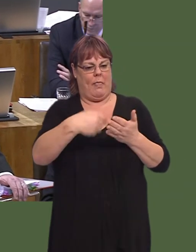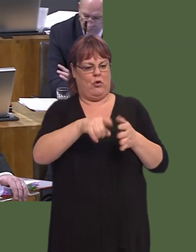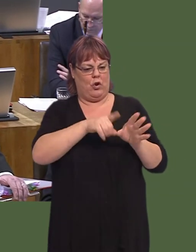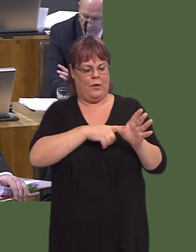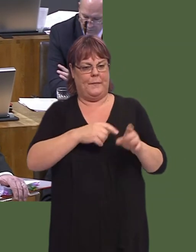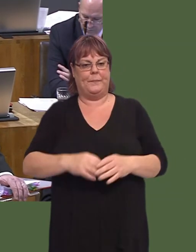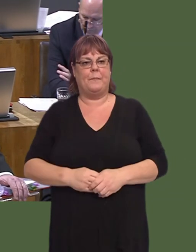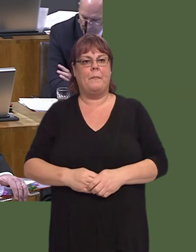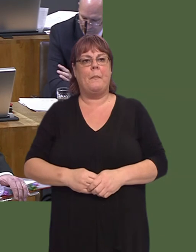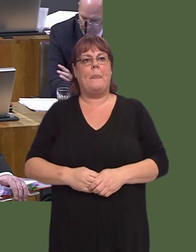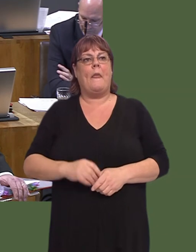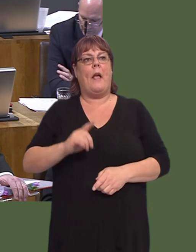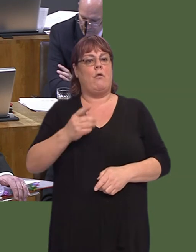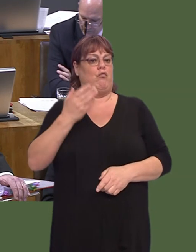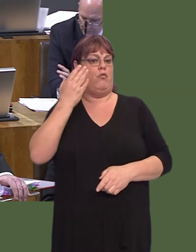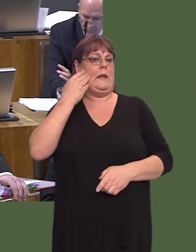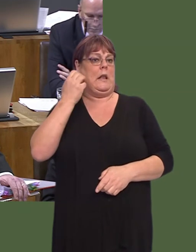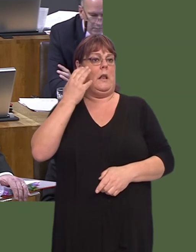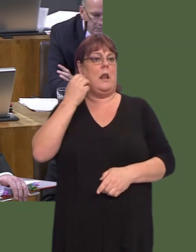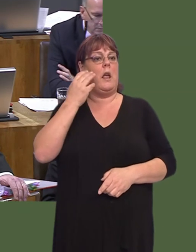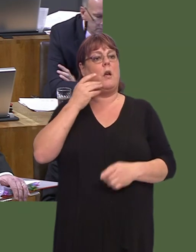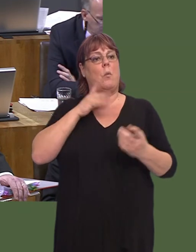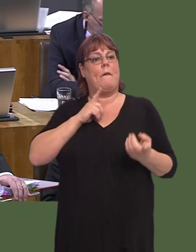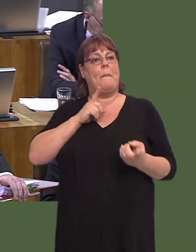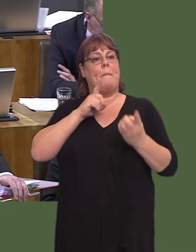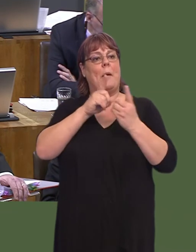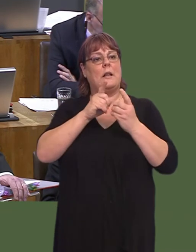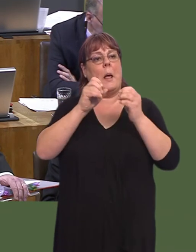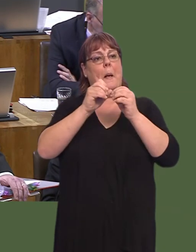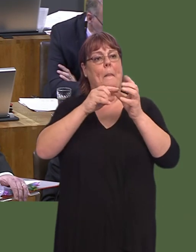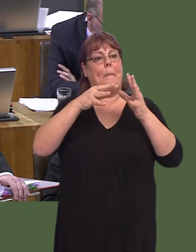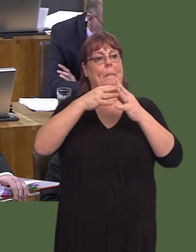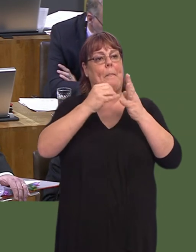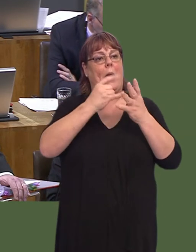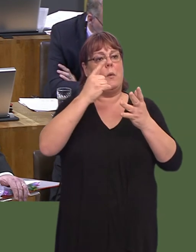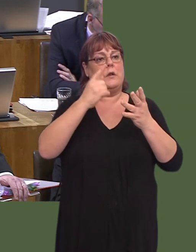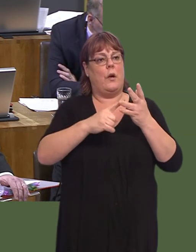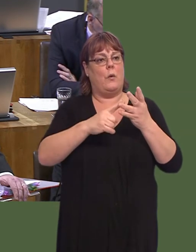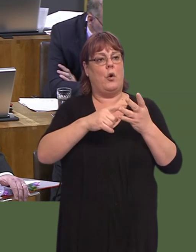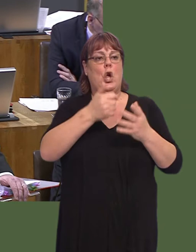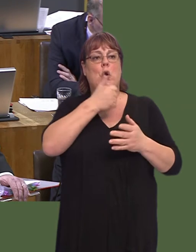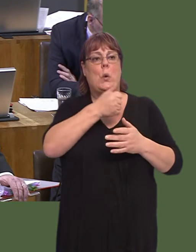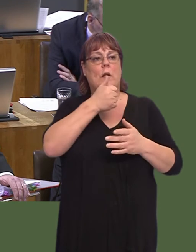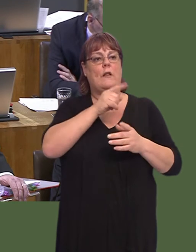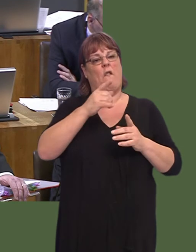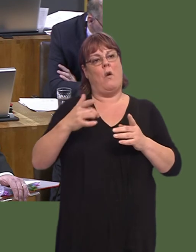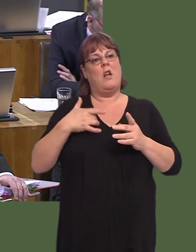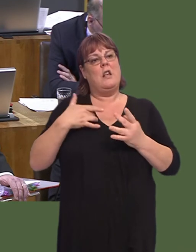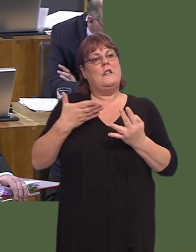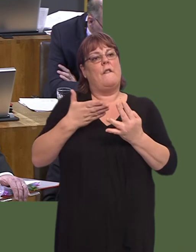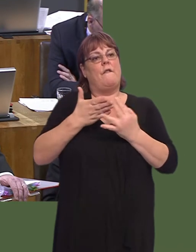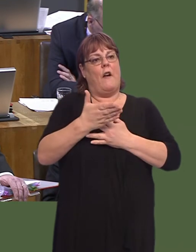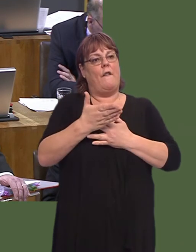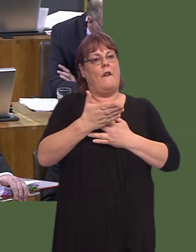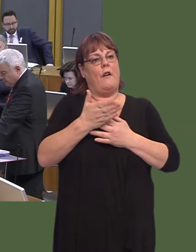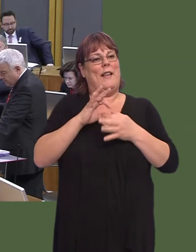this financial year. And officials have recently met with Bowso service users as part of the Survivor Engagement Framework. And I understand the